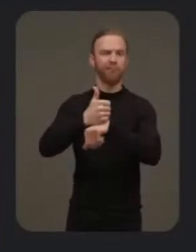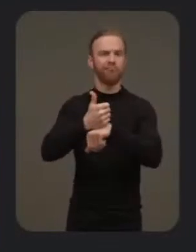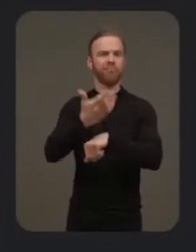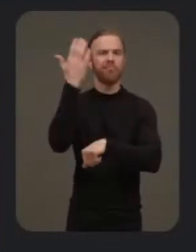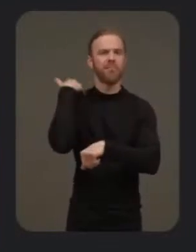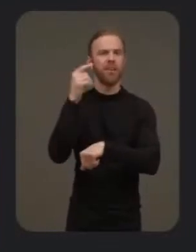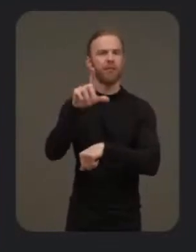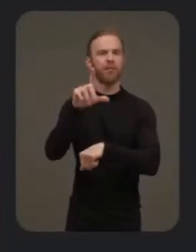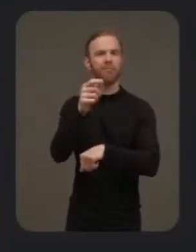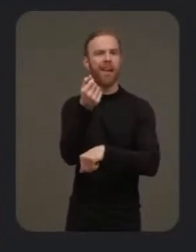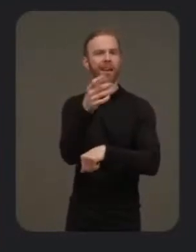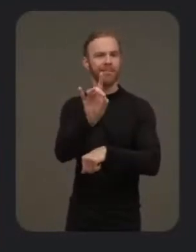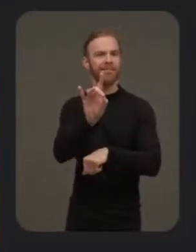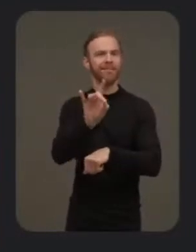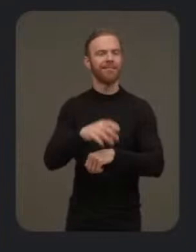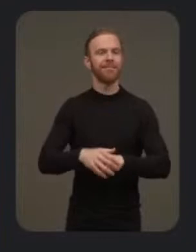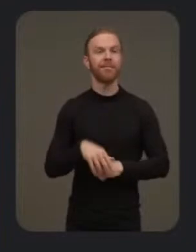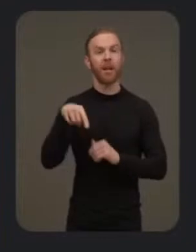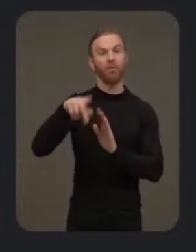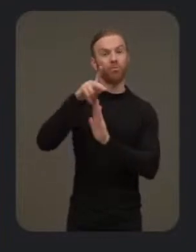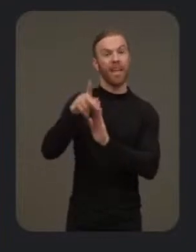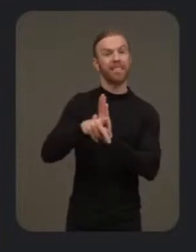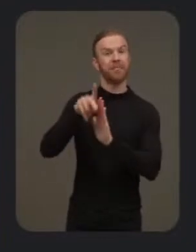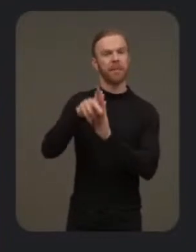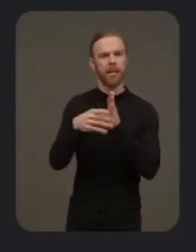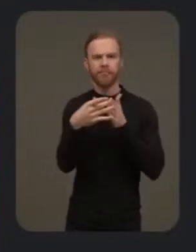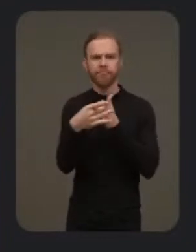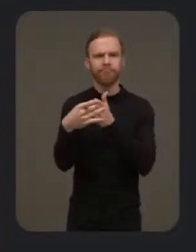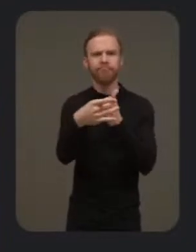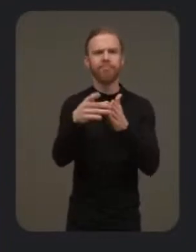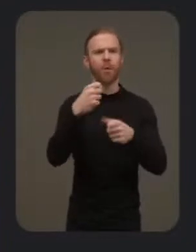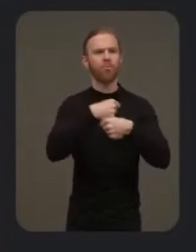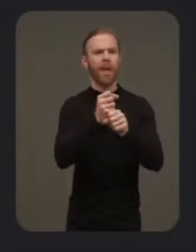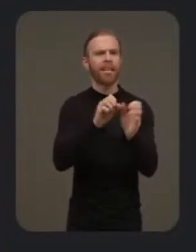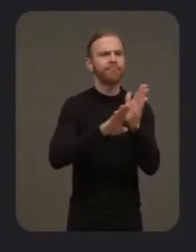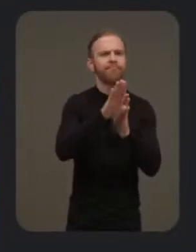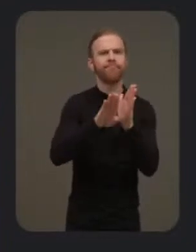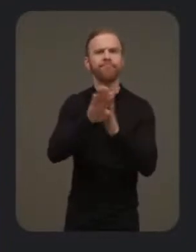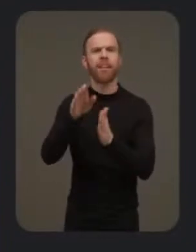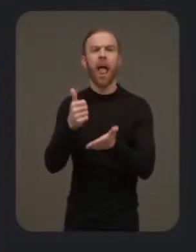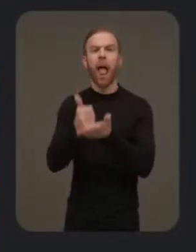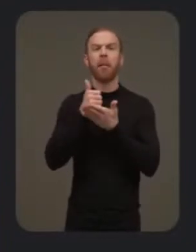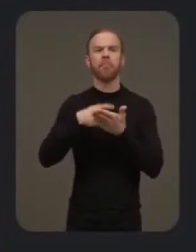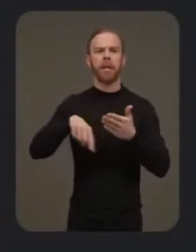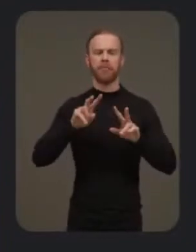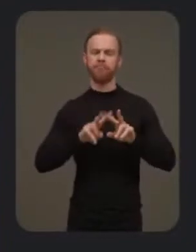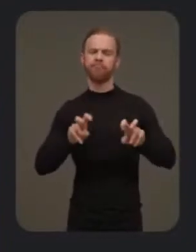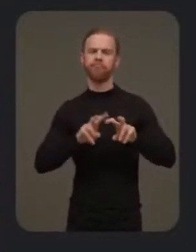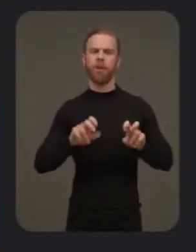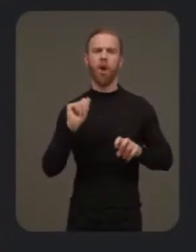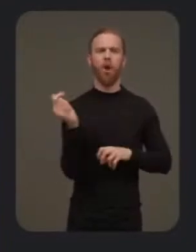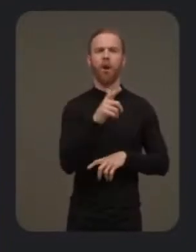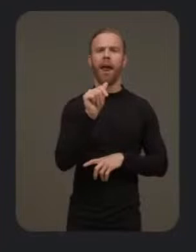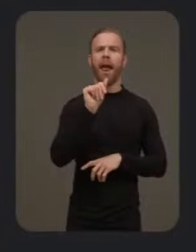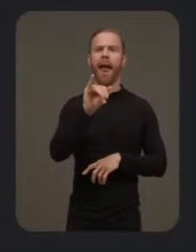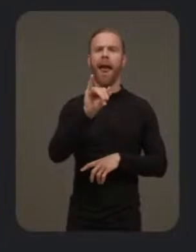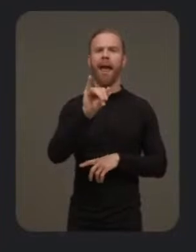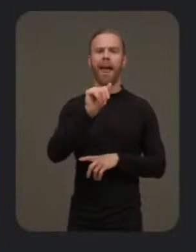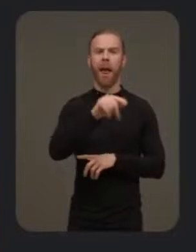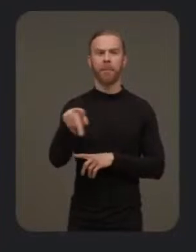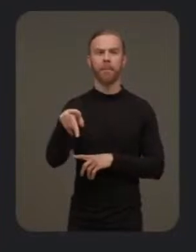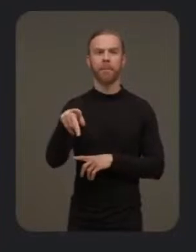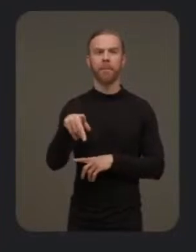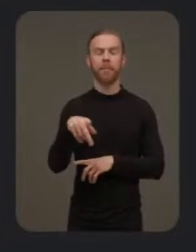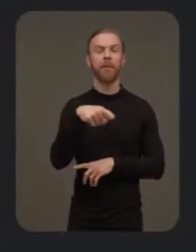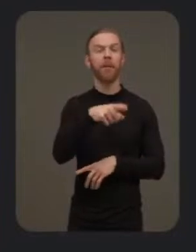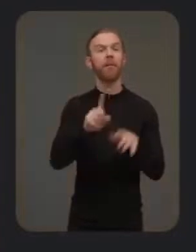2018. These principles guide product development, and they help us assess every AI application.